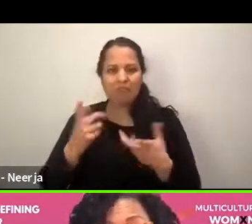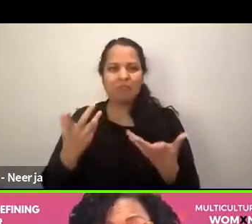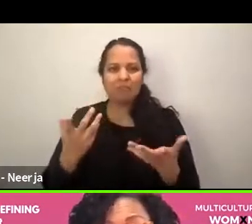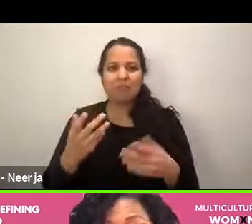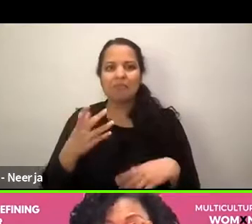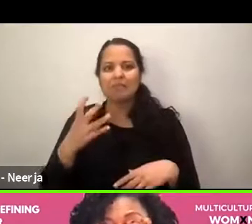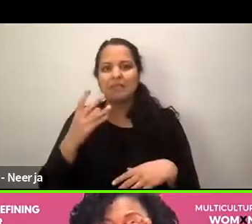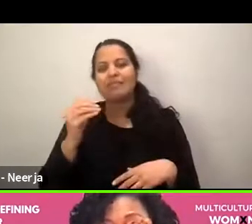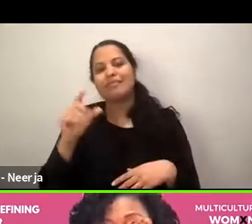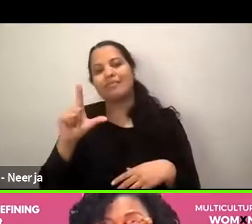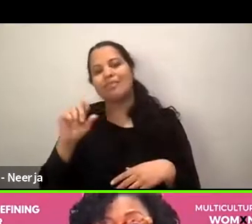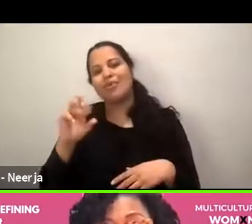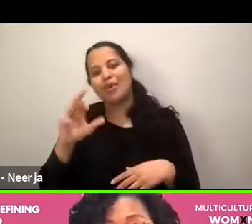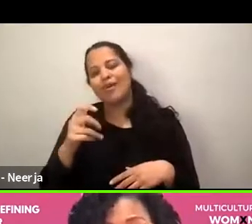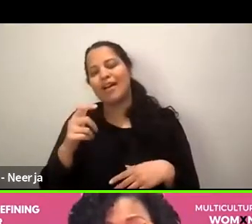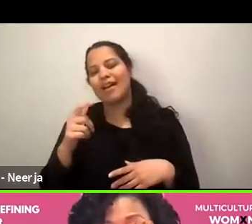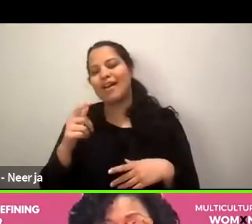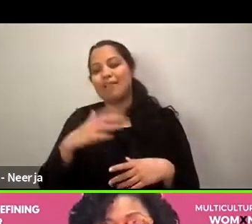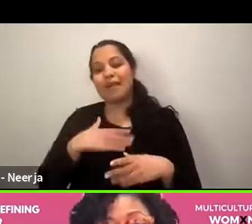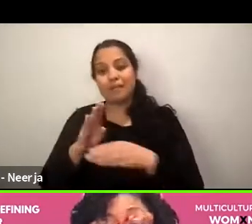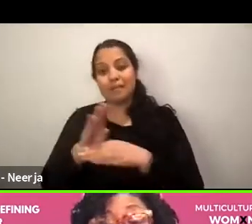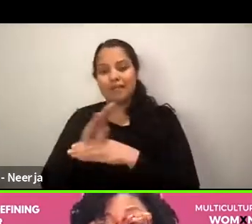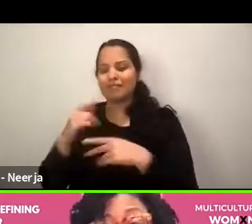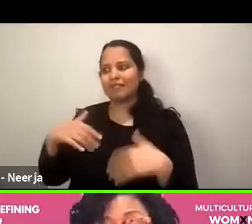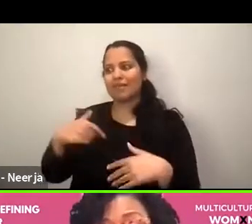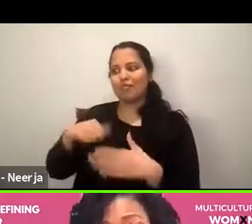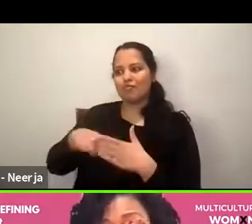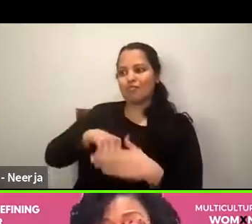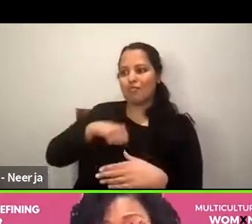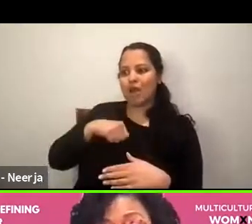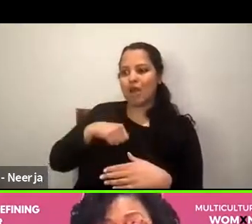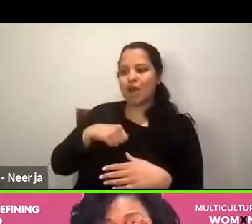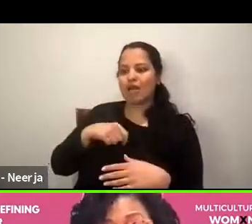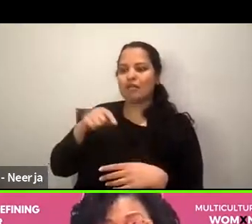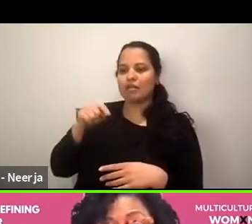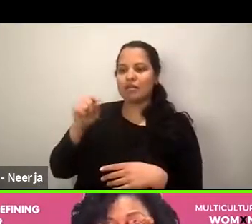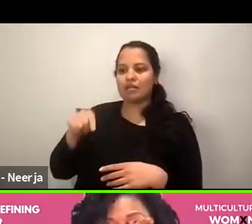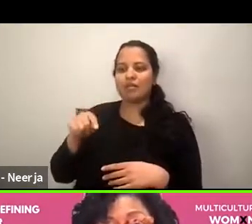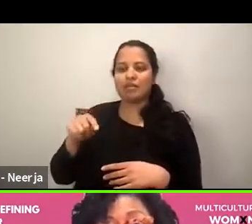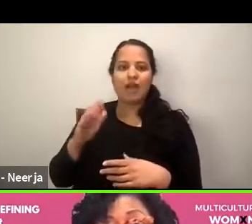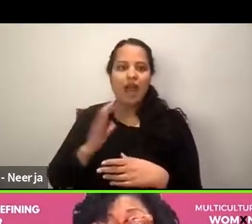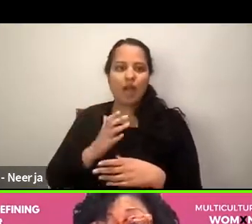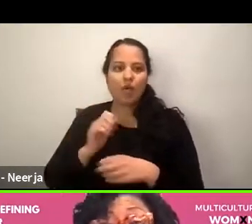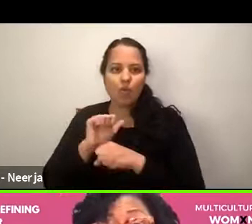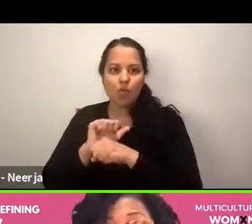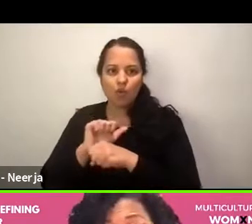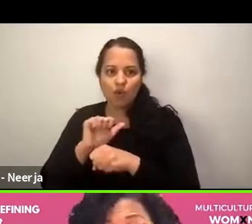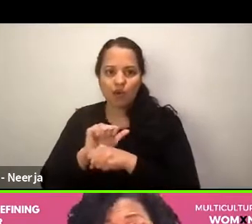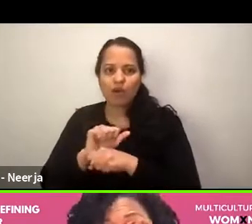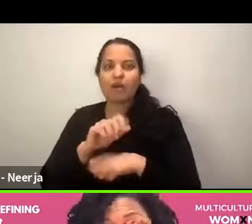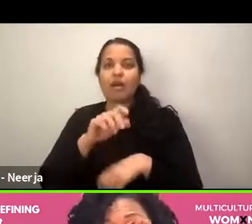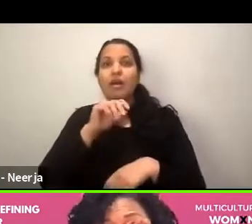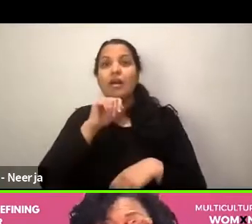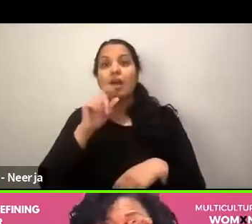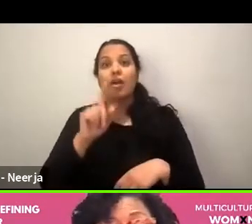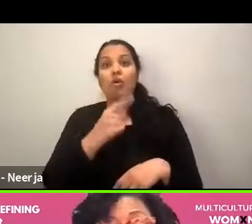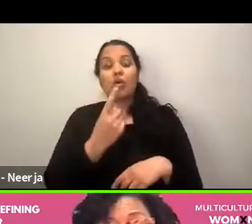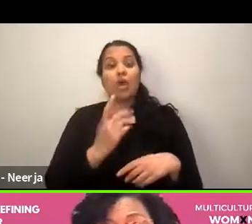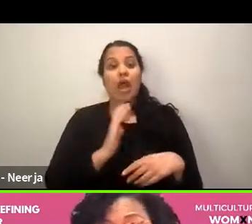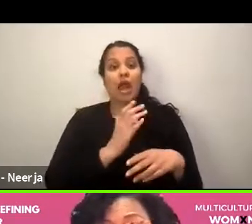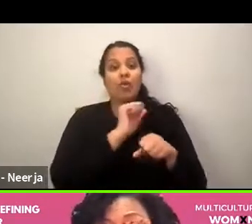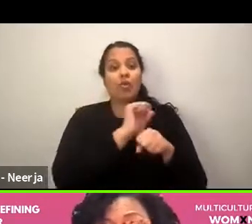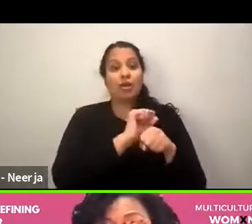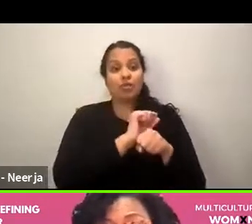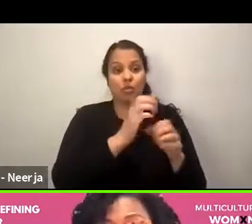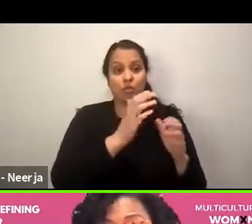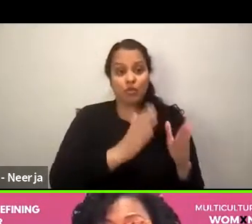proud of the work that we have done, both to step up for our employees. So at the beginning of